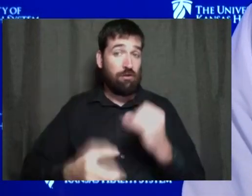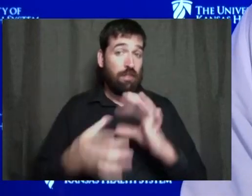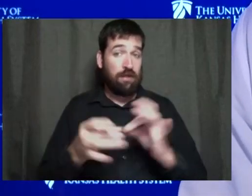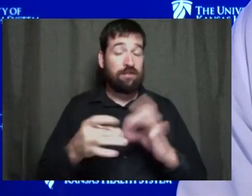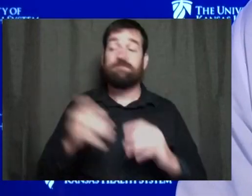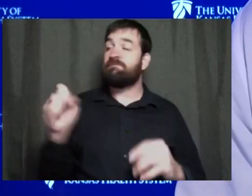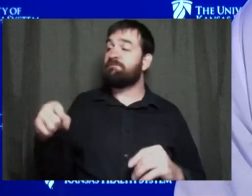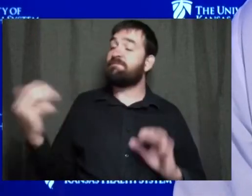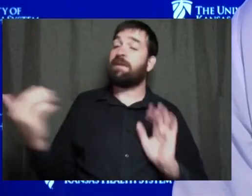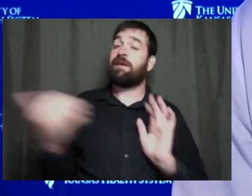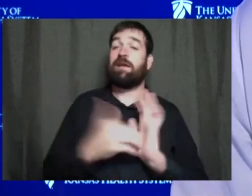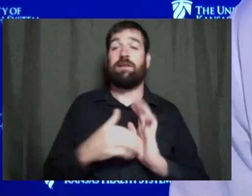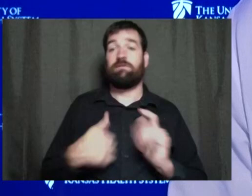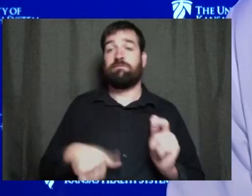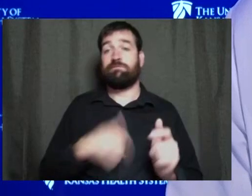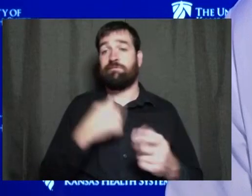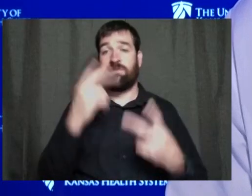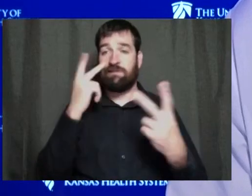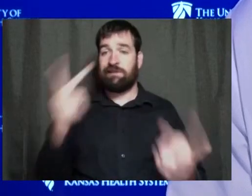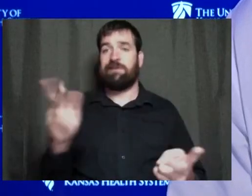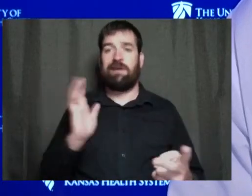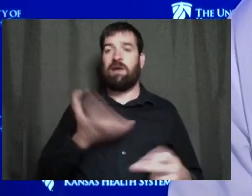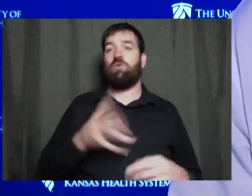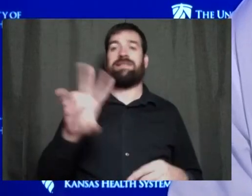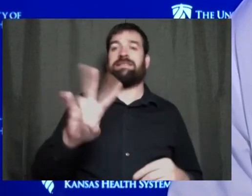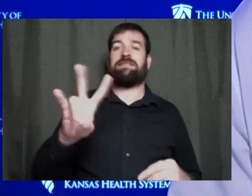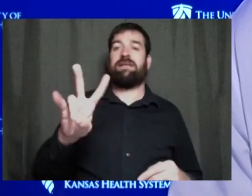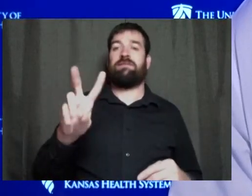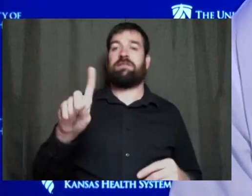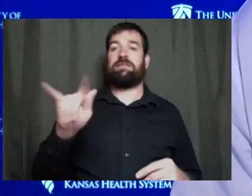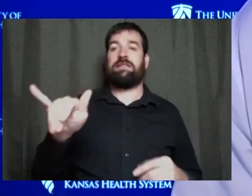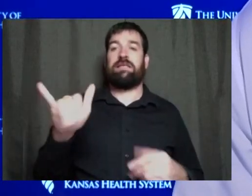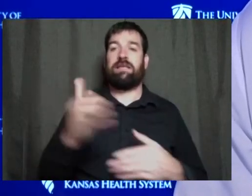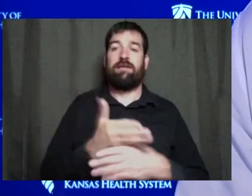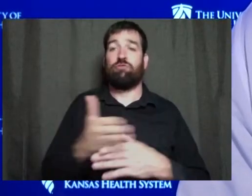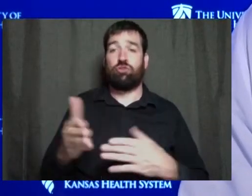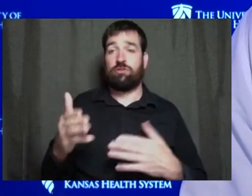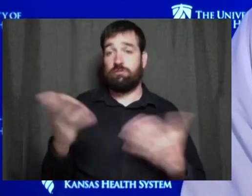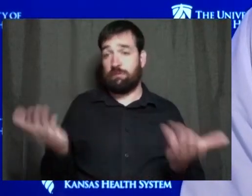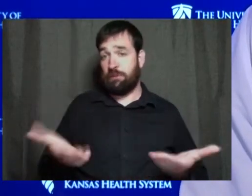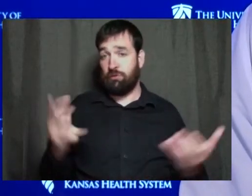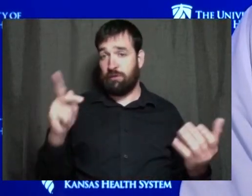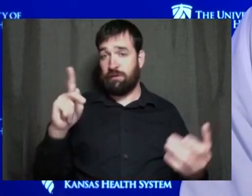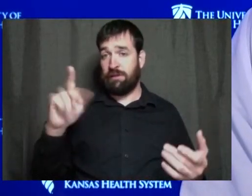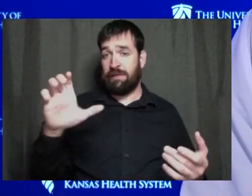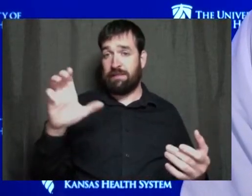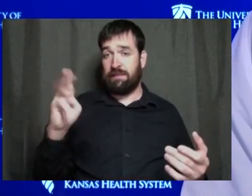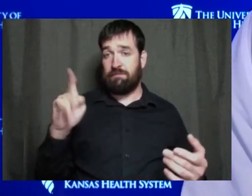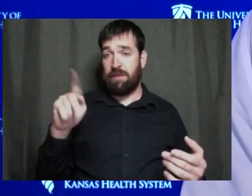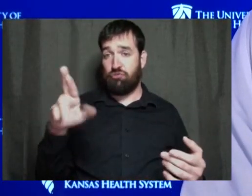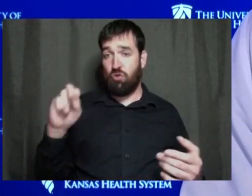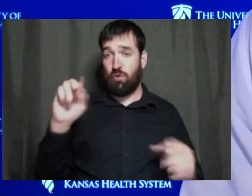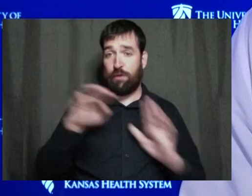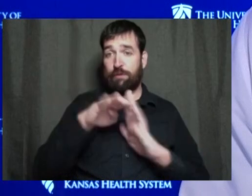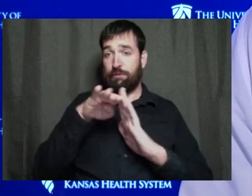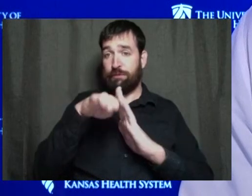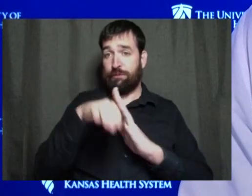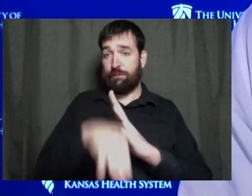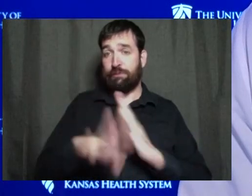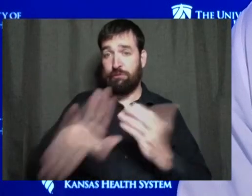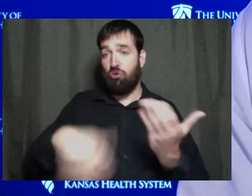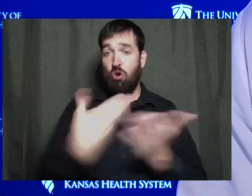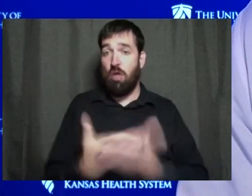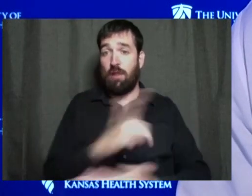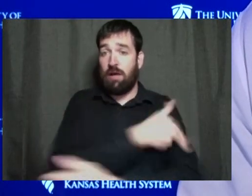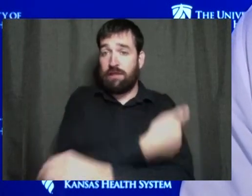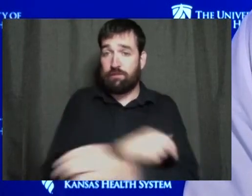think we have seen that our rolling 7-day average of cases in the metro area is going down. More importantly, I believe all of our hospital numbers are going down.